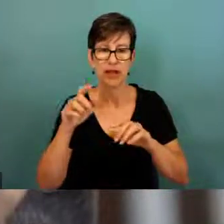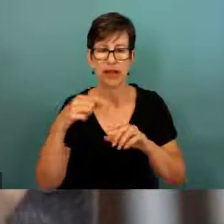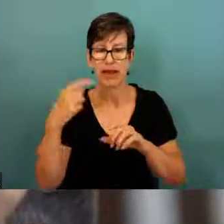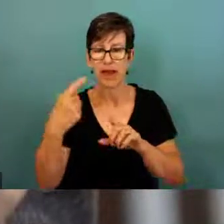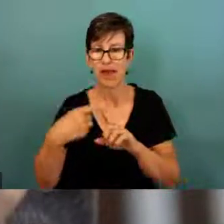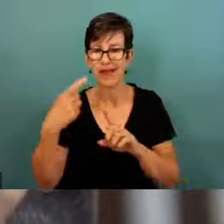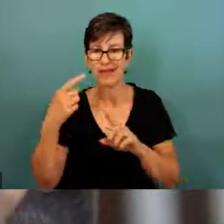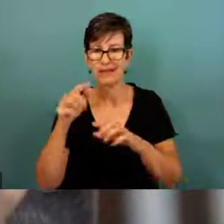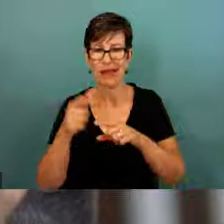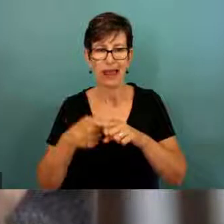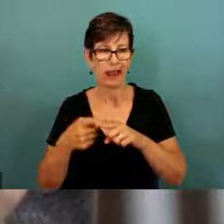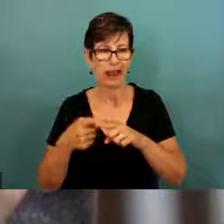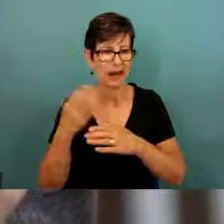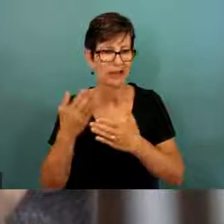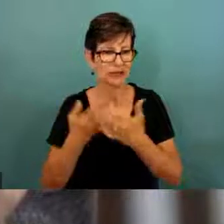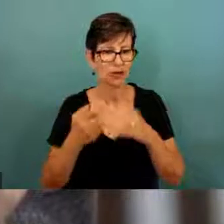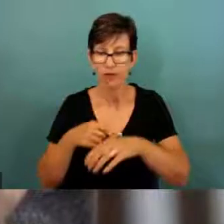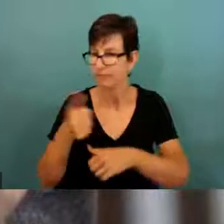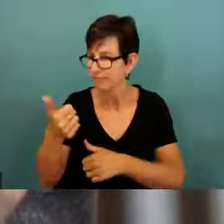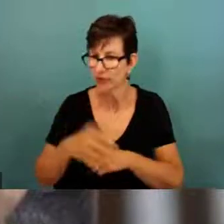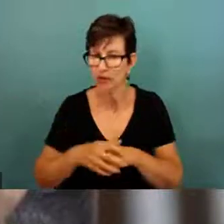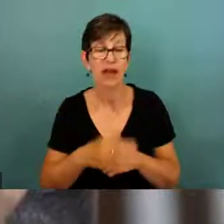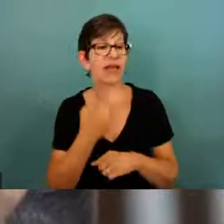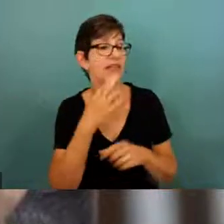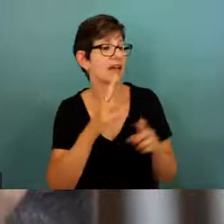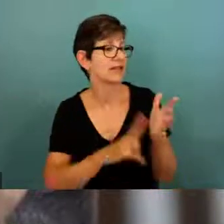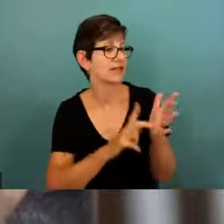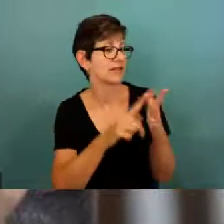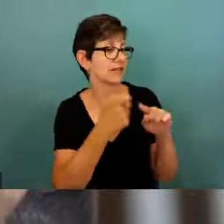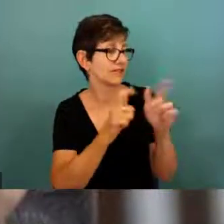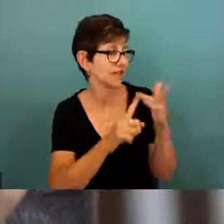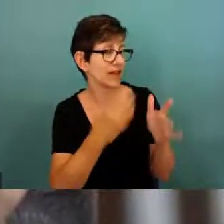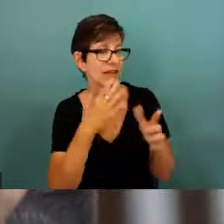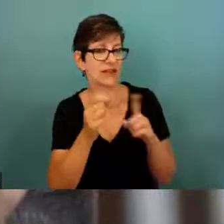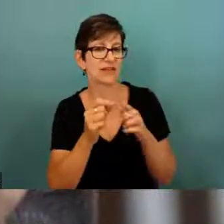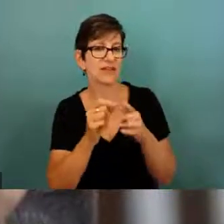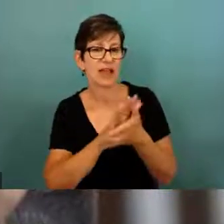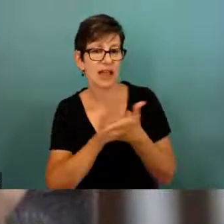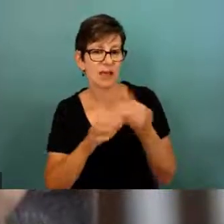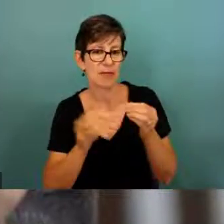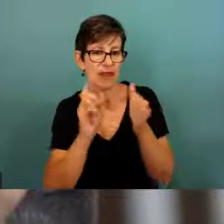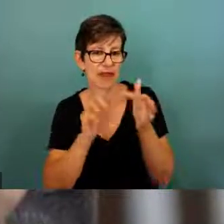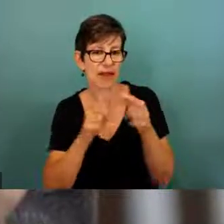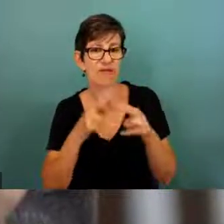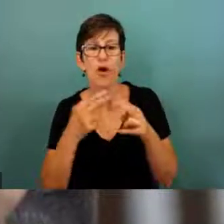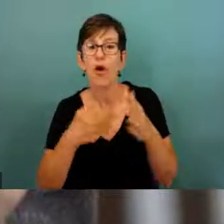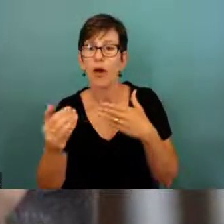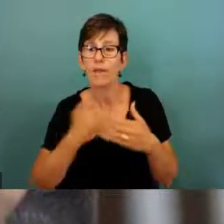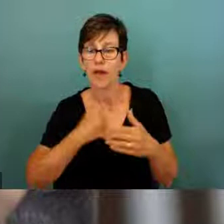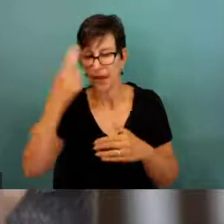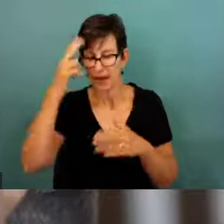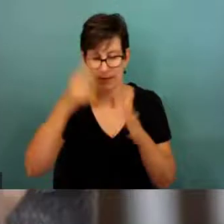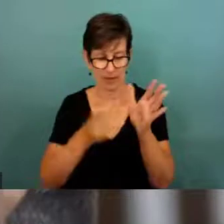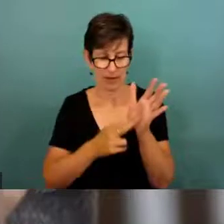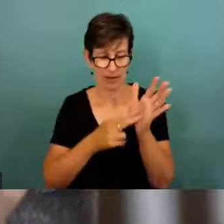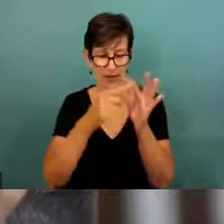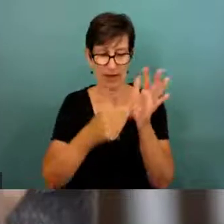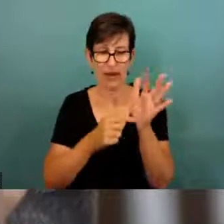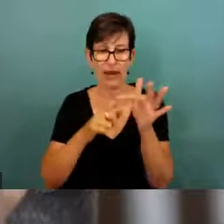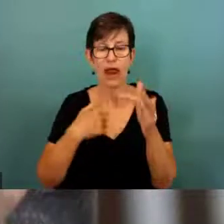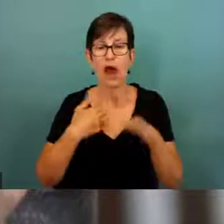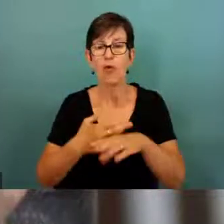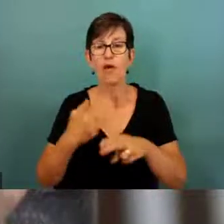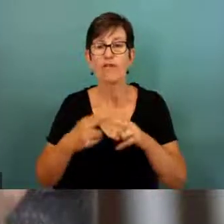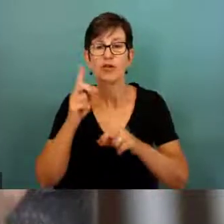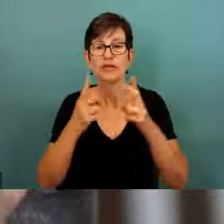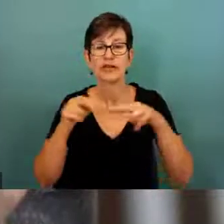Okay, thanks Vicki for that, and thanks Phoebe for organising today's event. My name's Annette, I work for the City of Sydney,